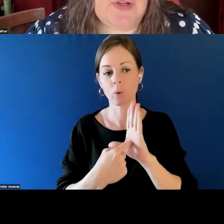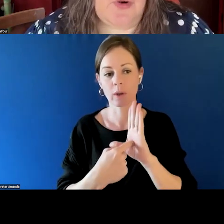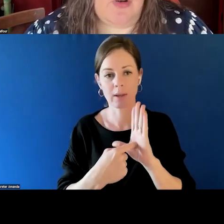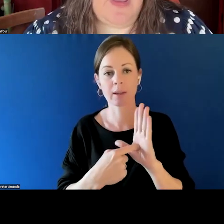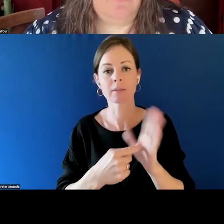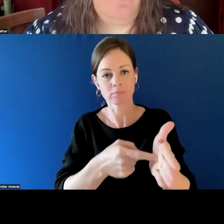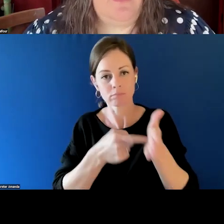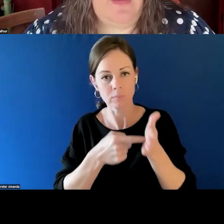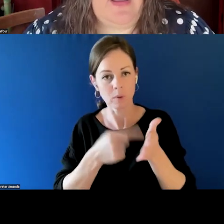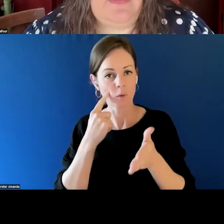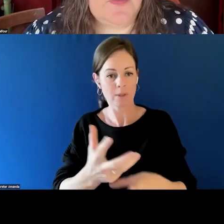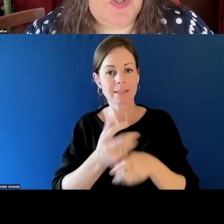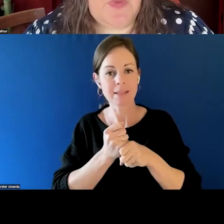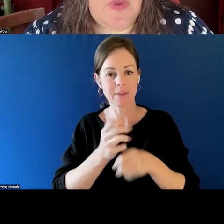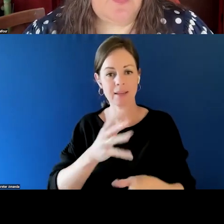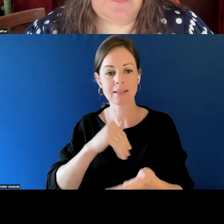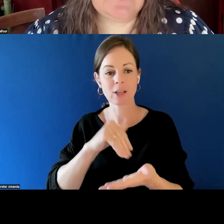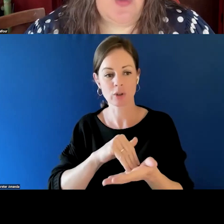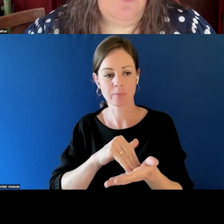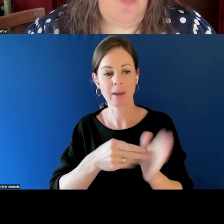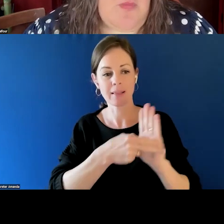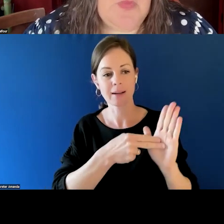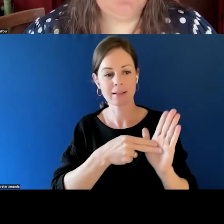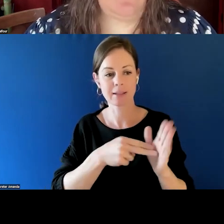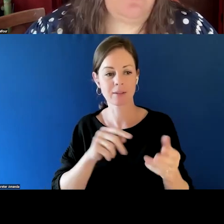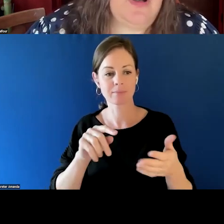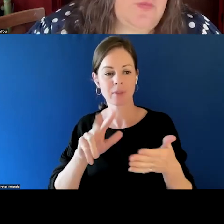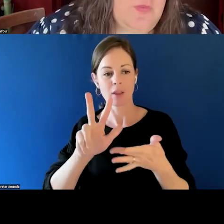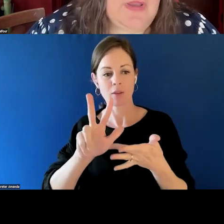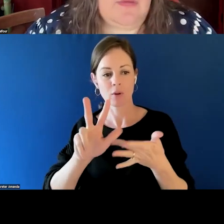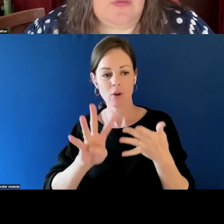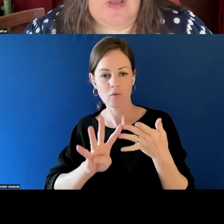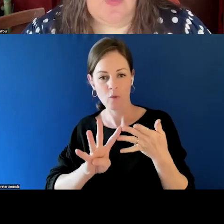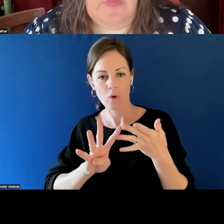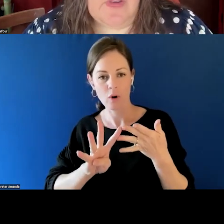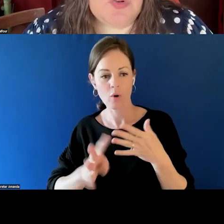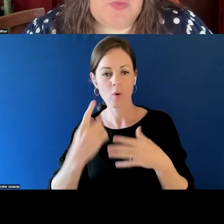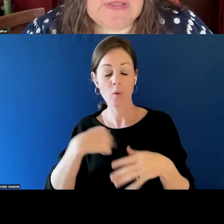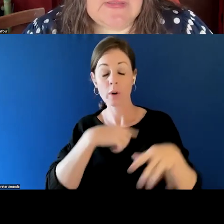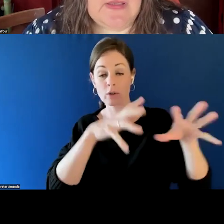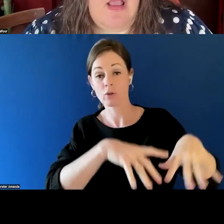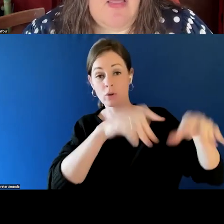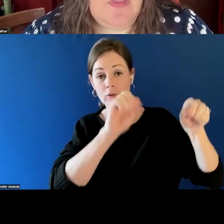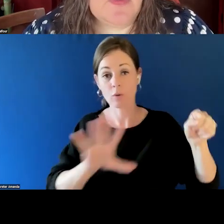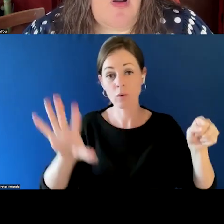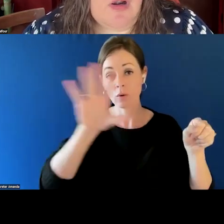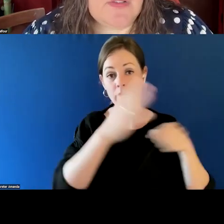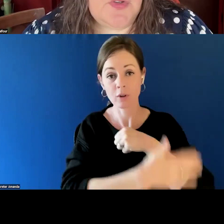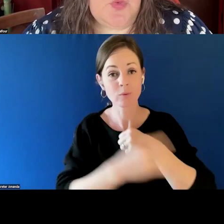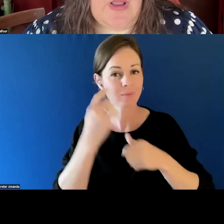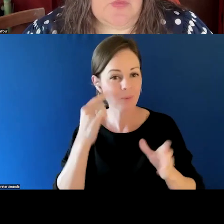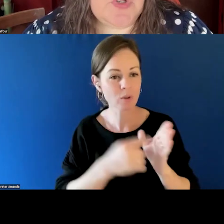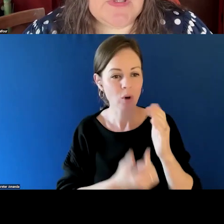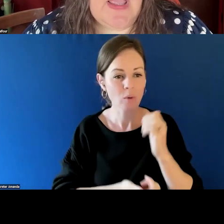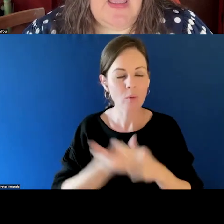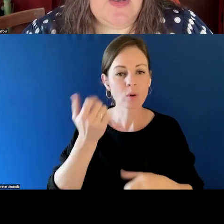receiving center ought to be. And I highlighted the two in the middle because when we took over and when we, go around the country, we see that these are the hardest to